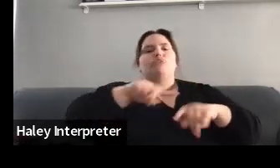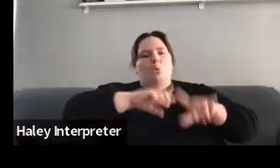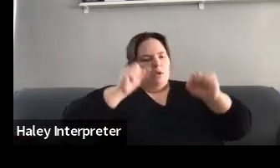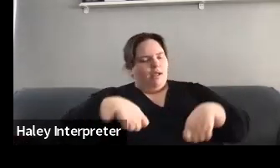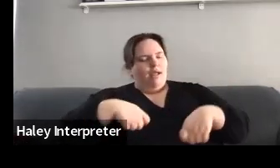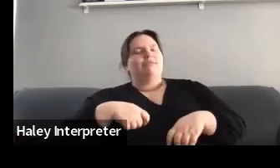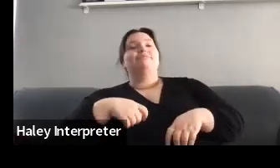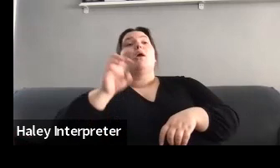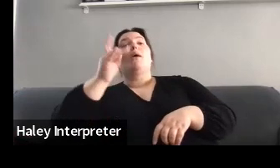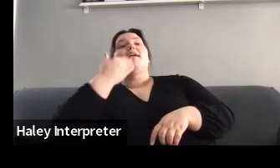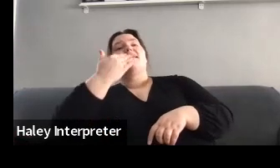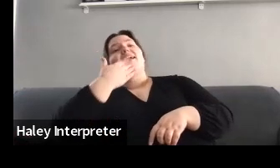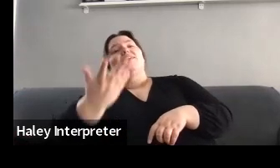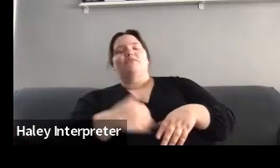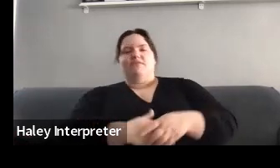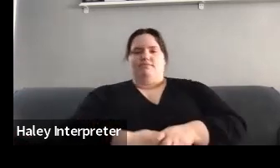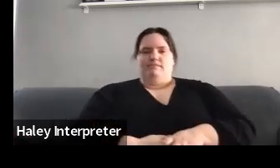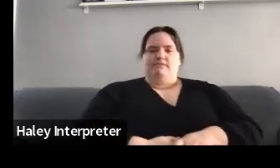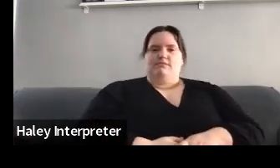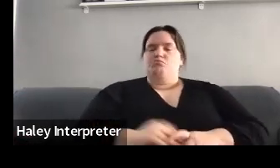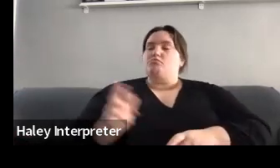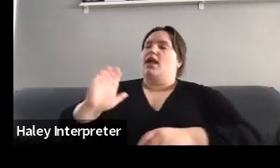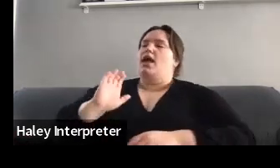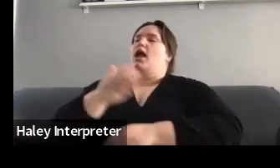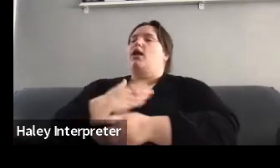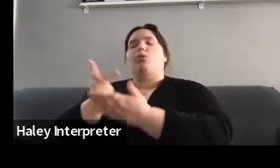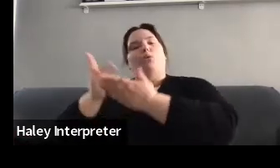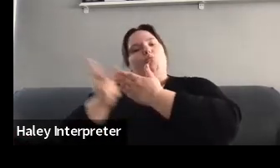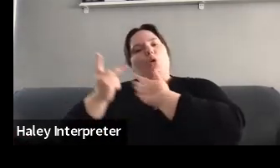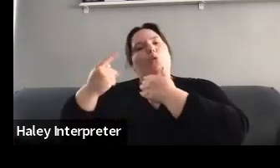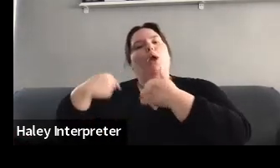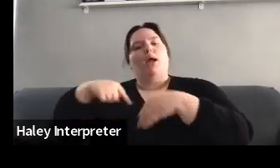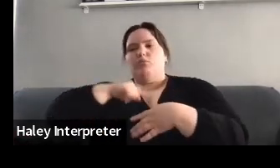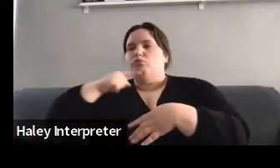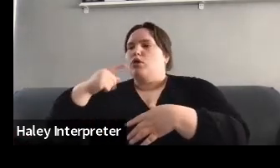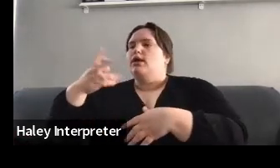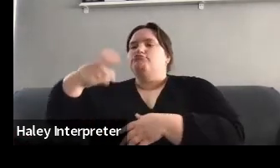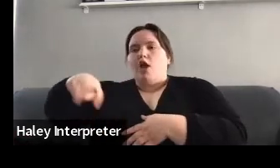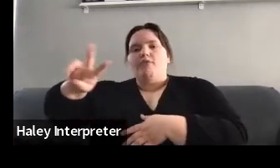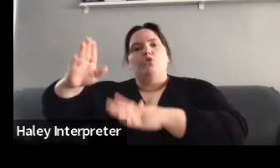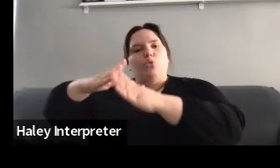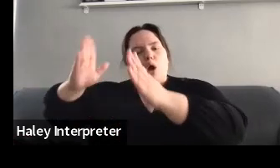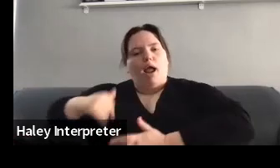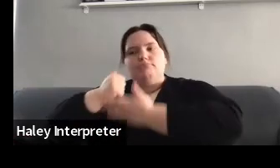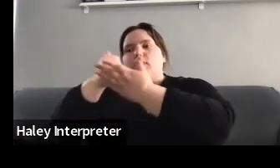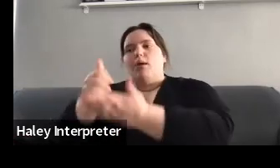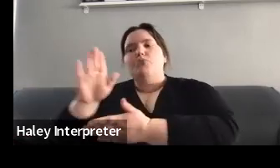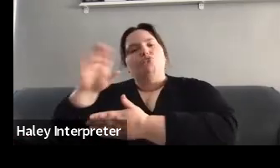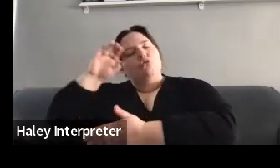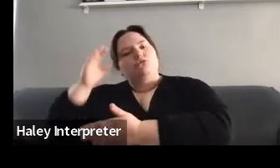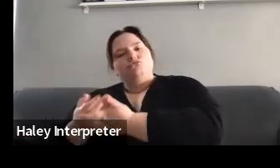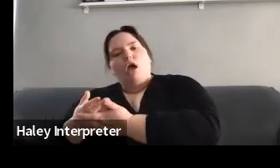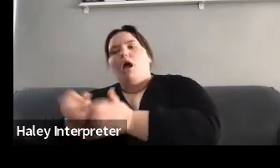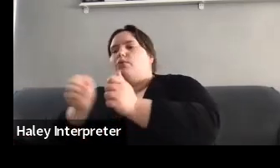Okay, thank you. In, in our program, we can also come out and help you and your son, like with the Alexa